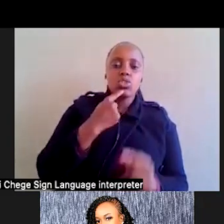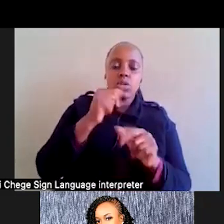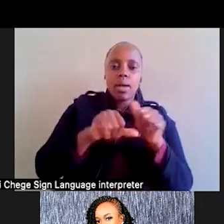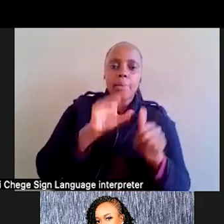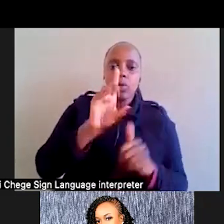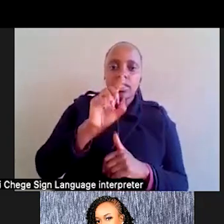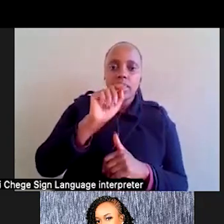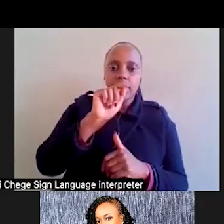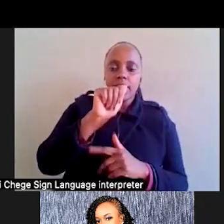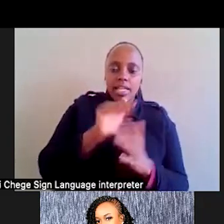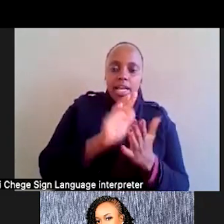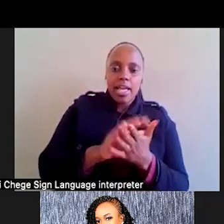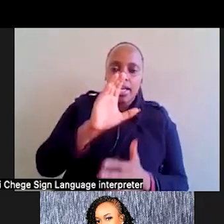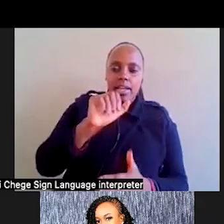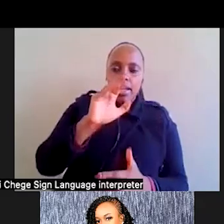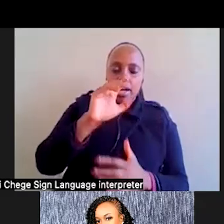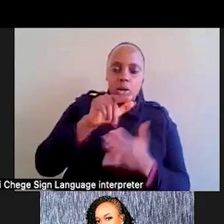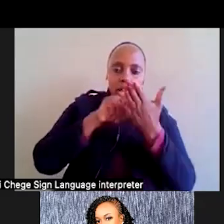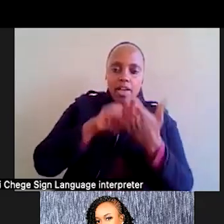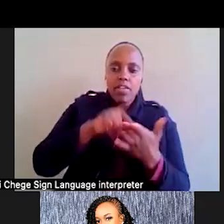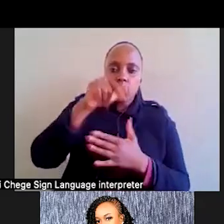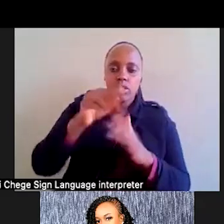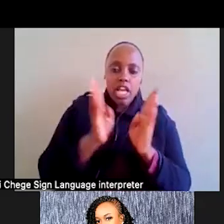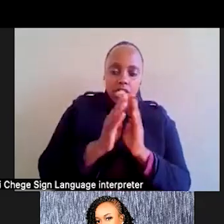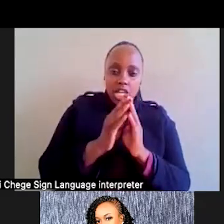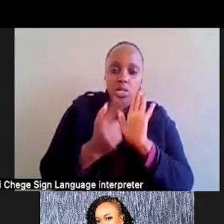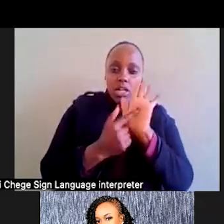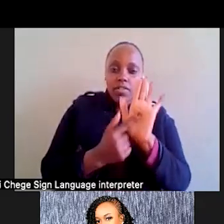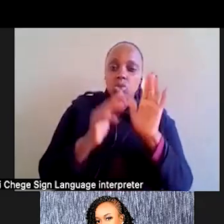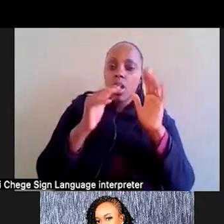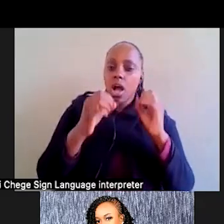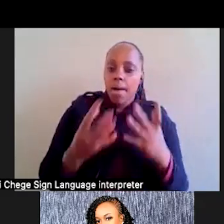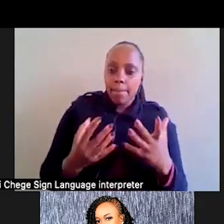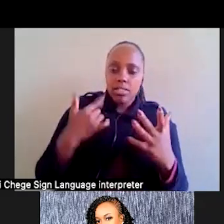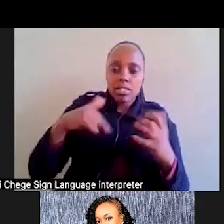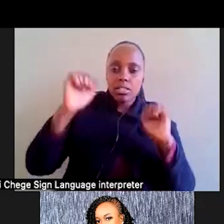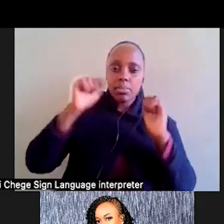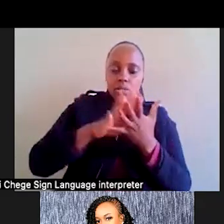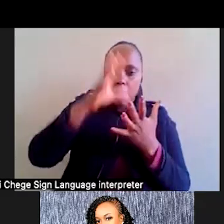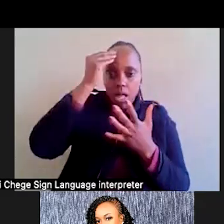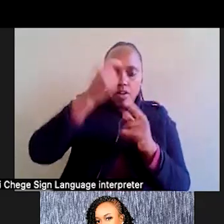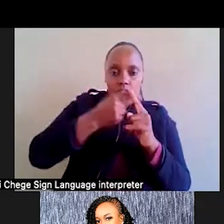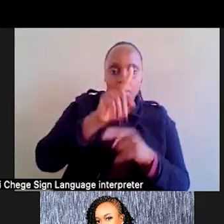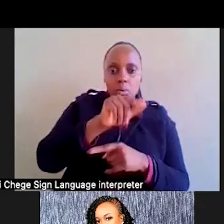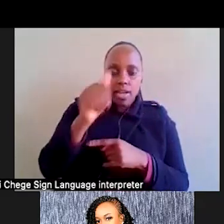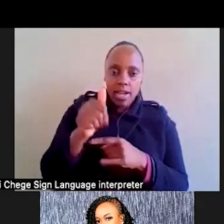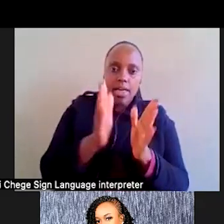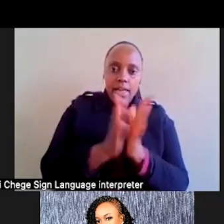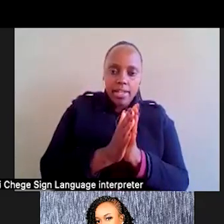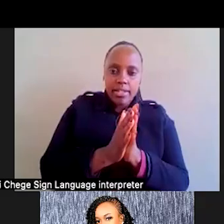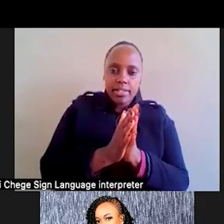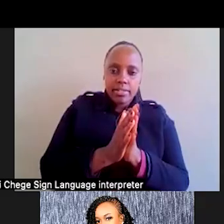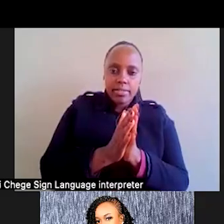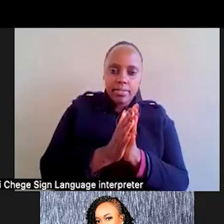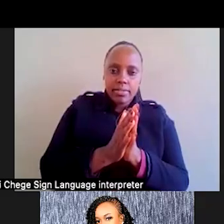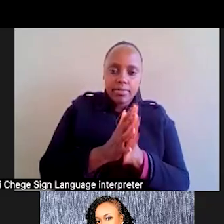also emphasized that. And today's session has shown how much we can learn from each other and contextualize the